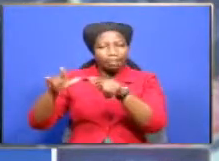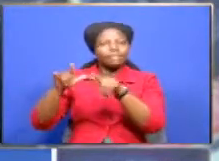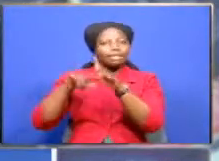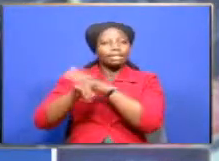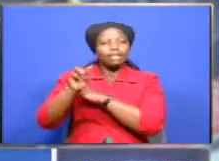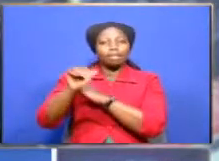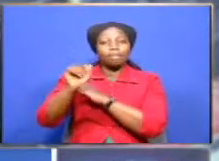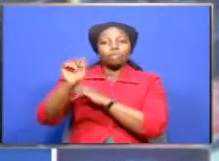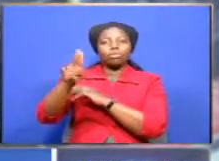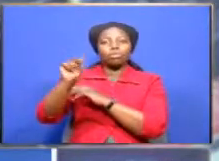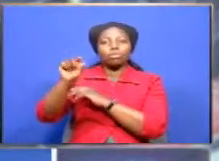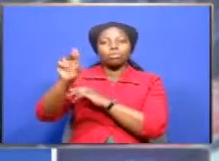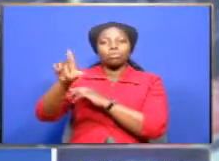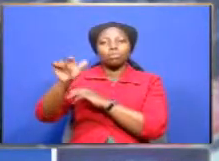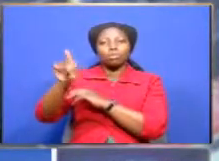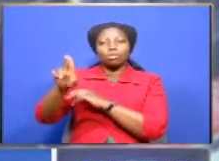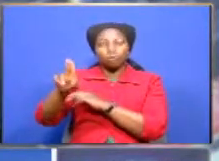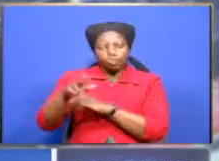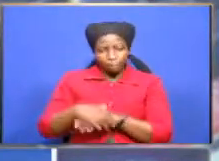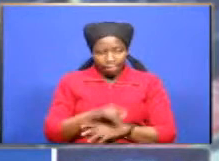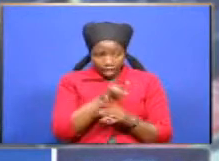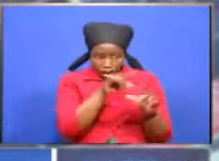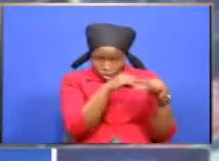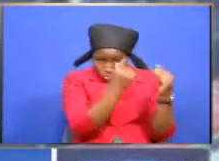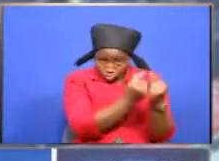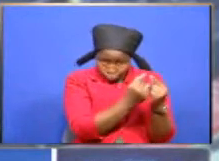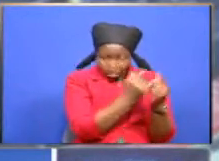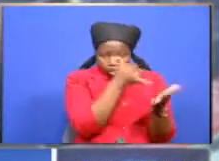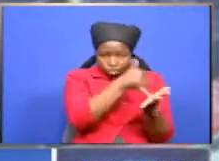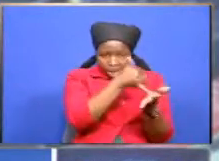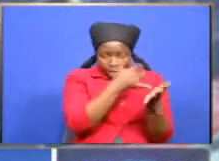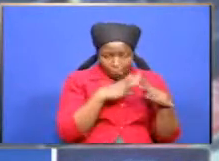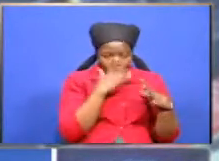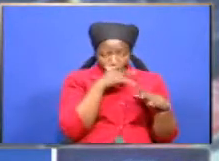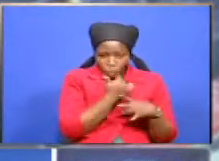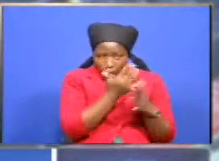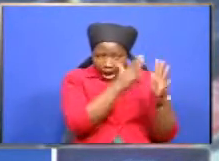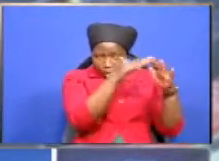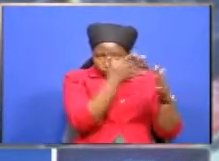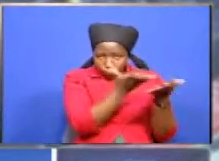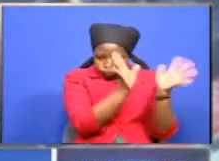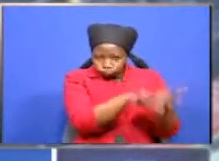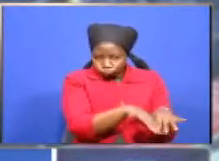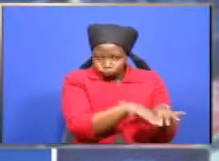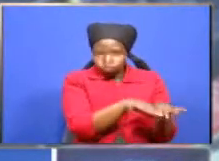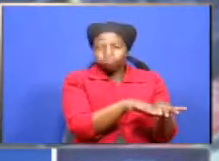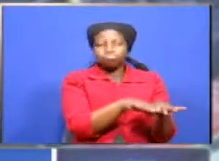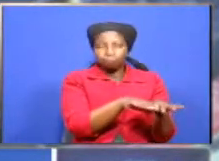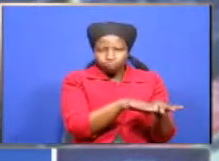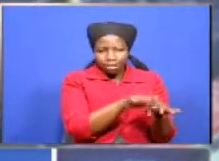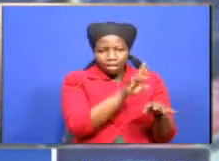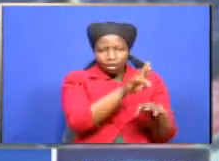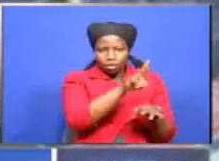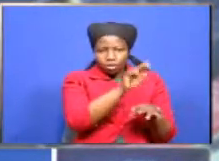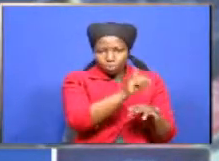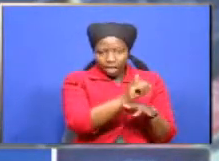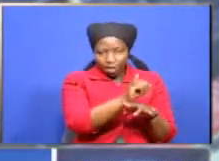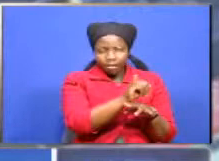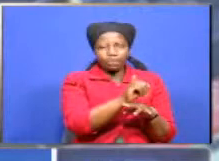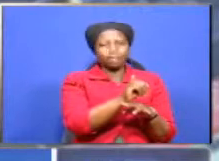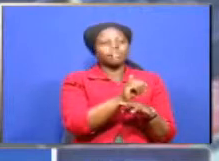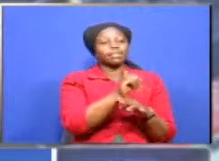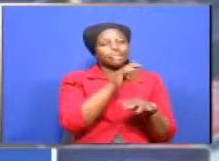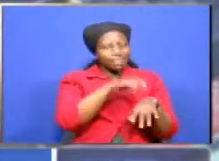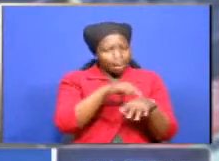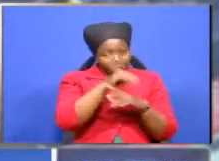of squatters whose houses were recently brought down in Ruai by the government as it sought to reclaim the land to pave way for the expansion